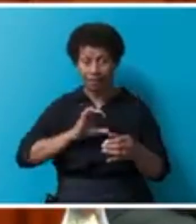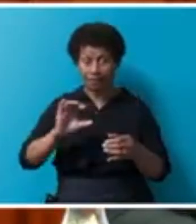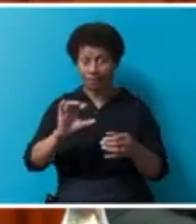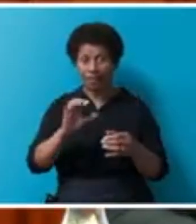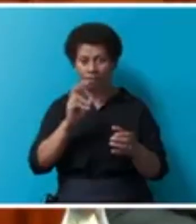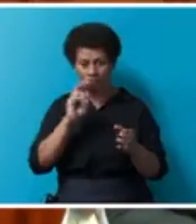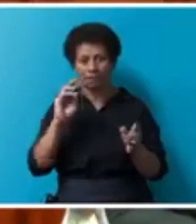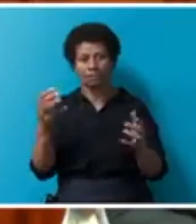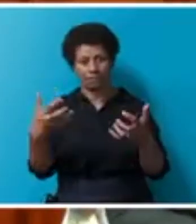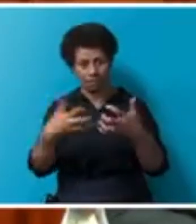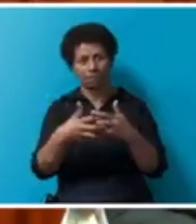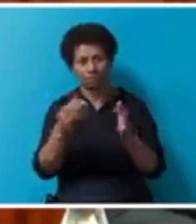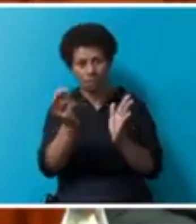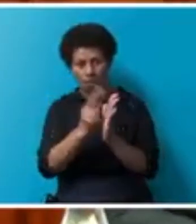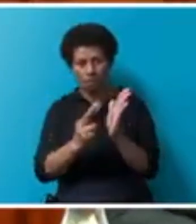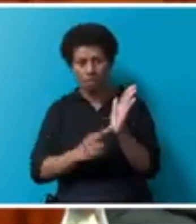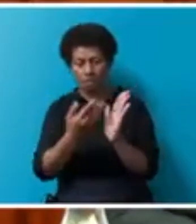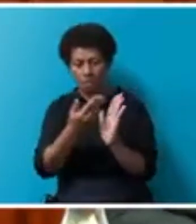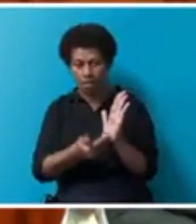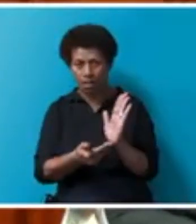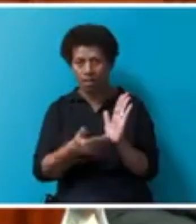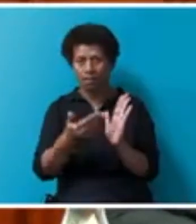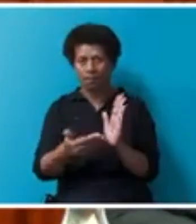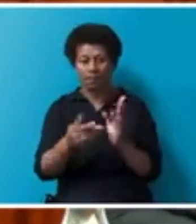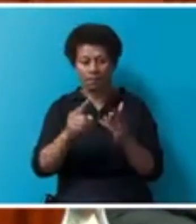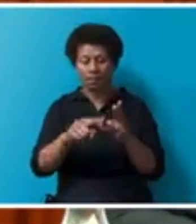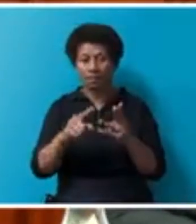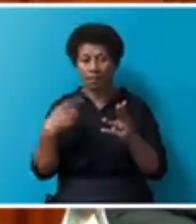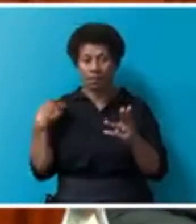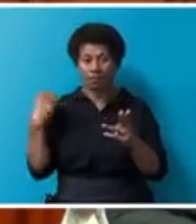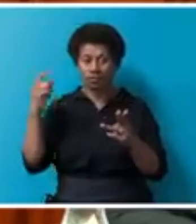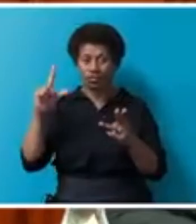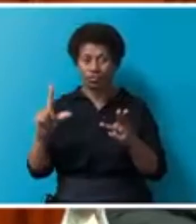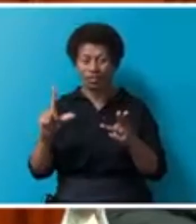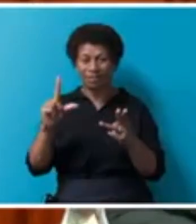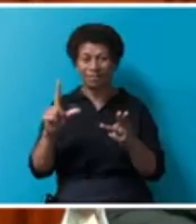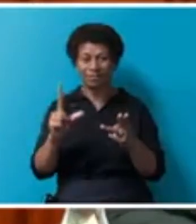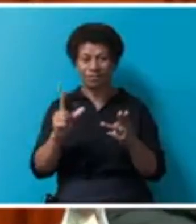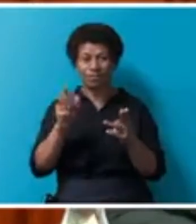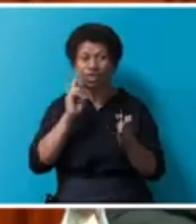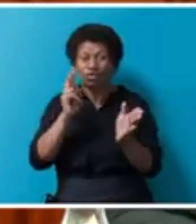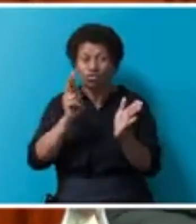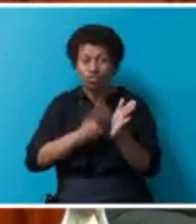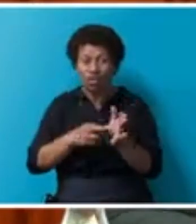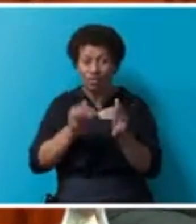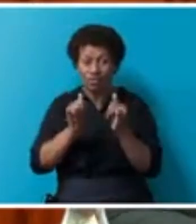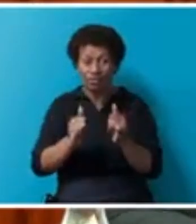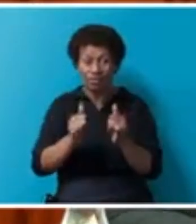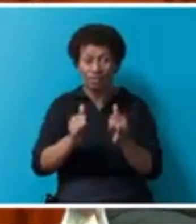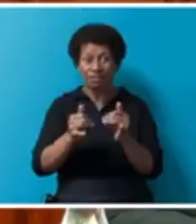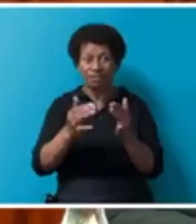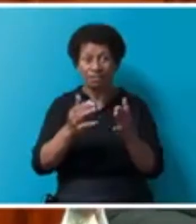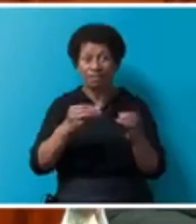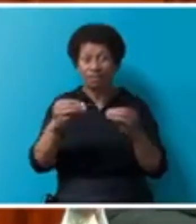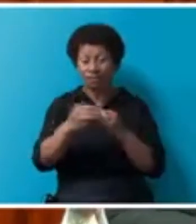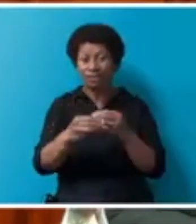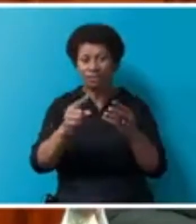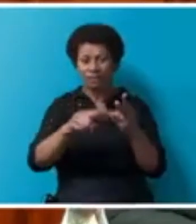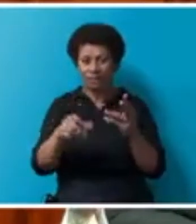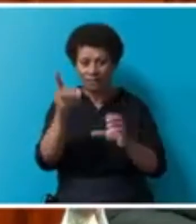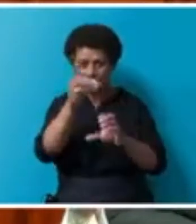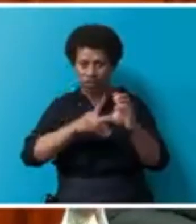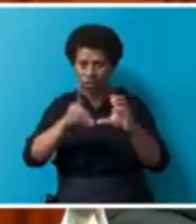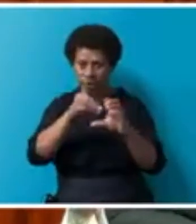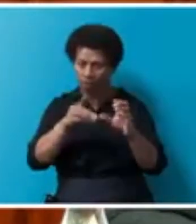compliance. Likewise, the official receiver and the Registrar General's Office will move towards fully integrated digital platforms, ensuring